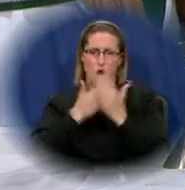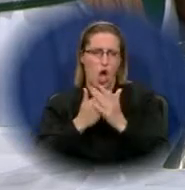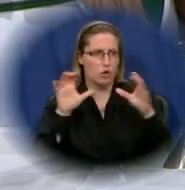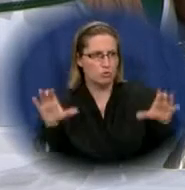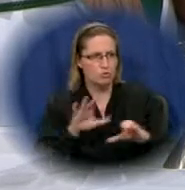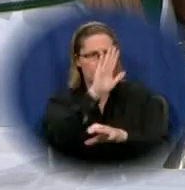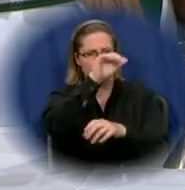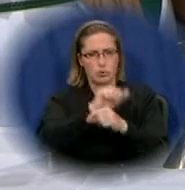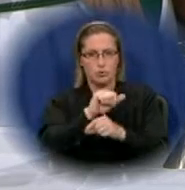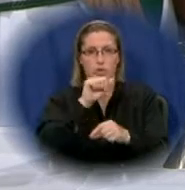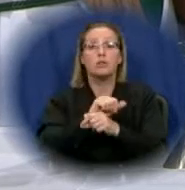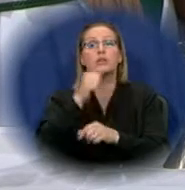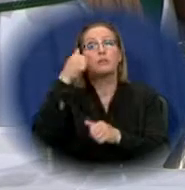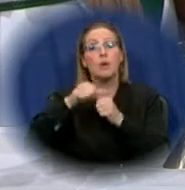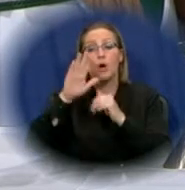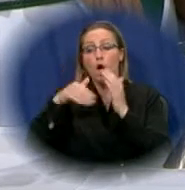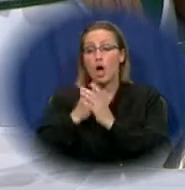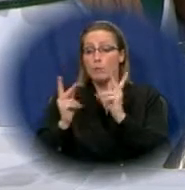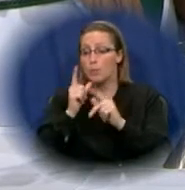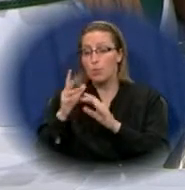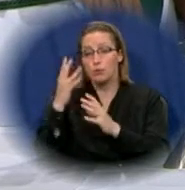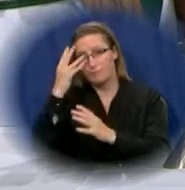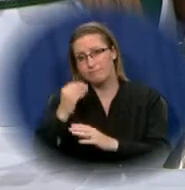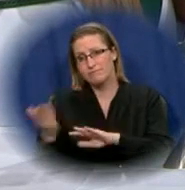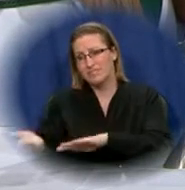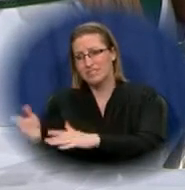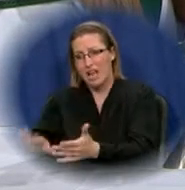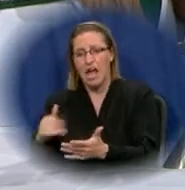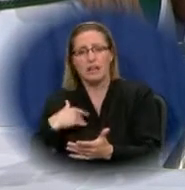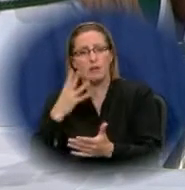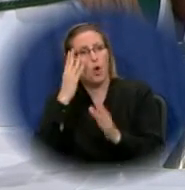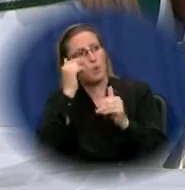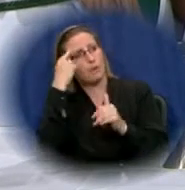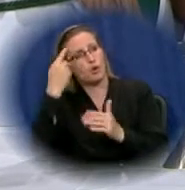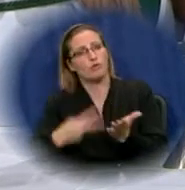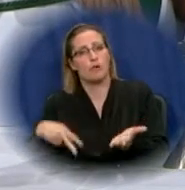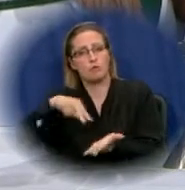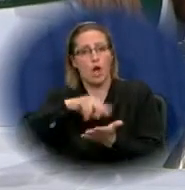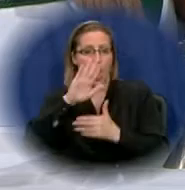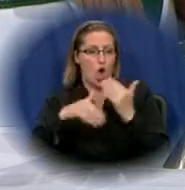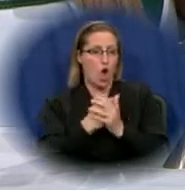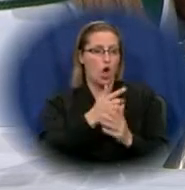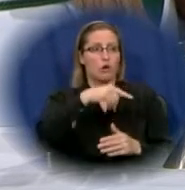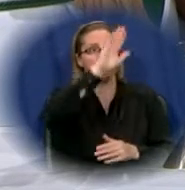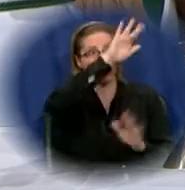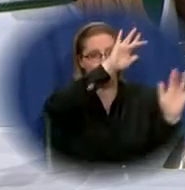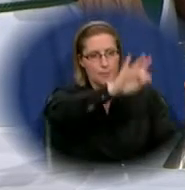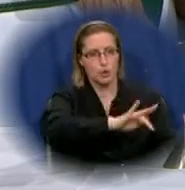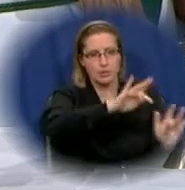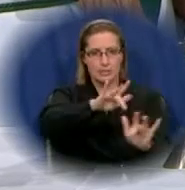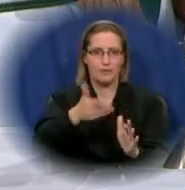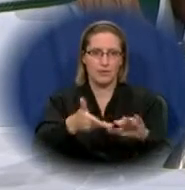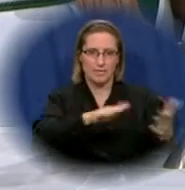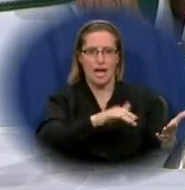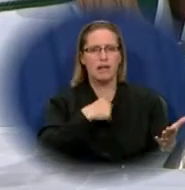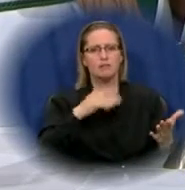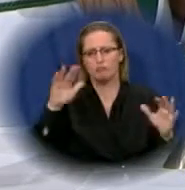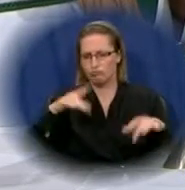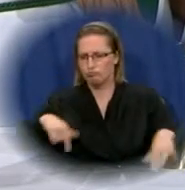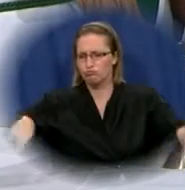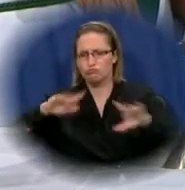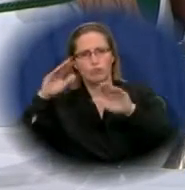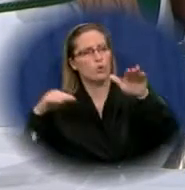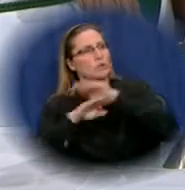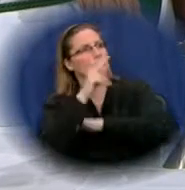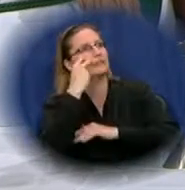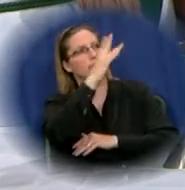Remember also our brothers and sisters who have fallen asleep in the hope of the resurrection, and all who have died in your mercy. Welcome them into the light of